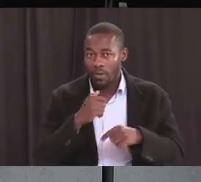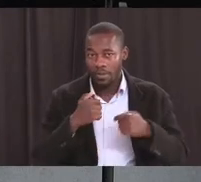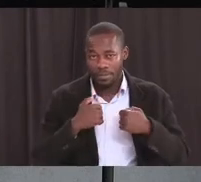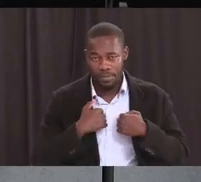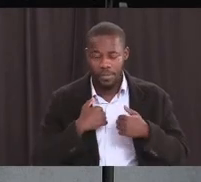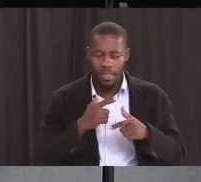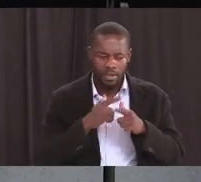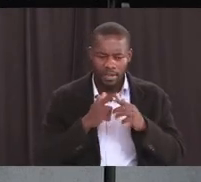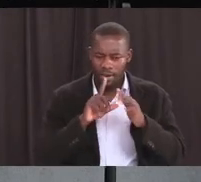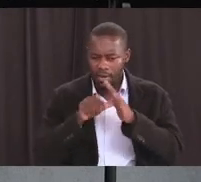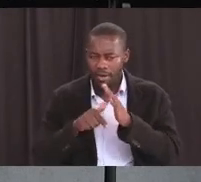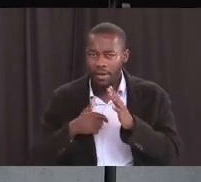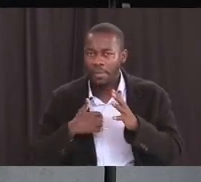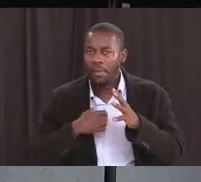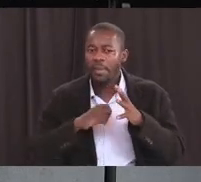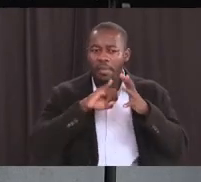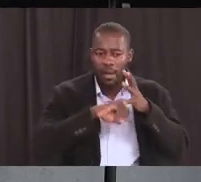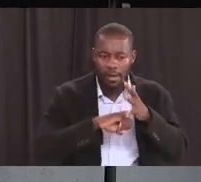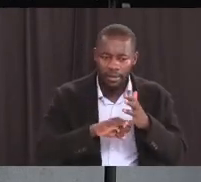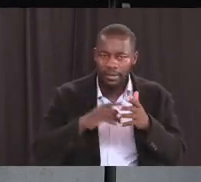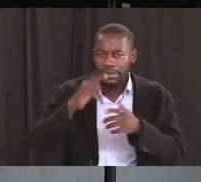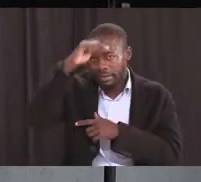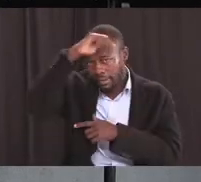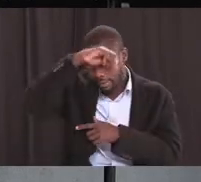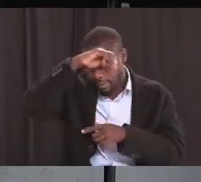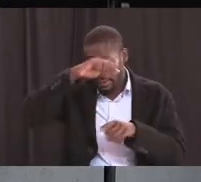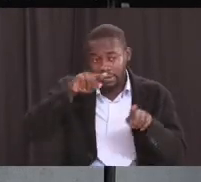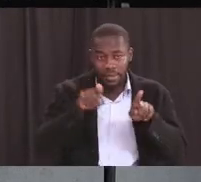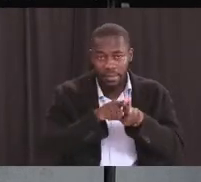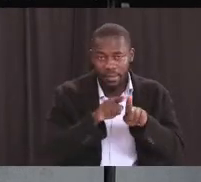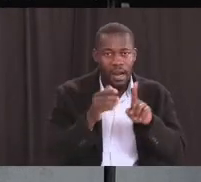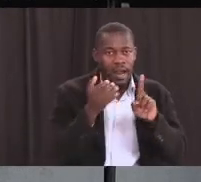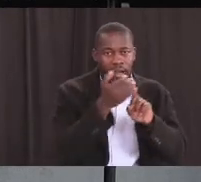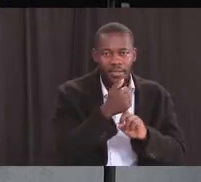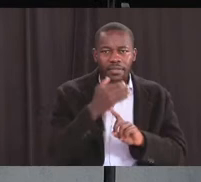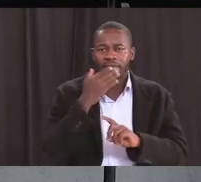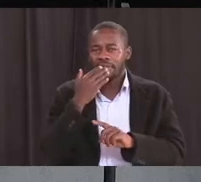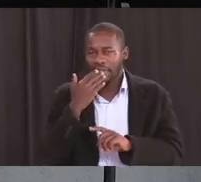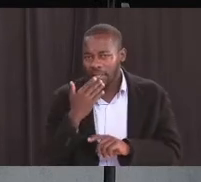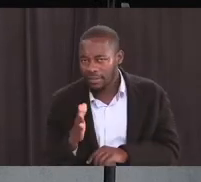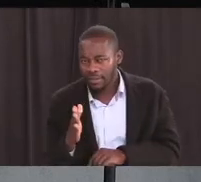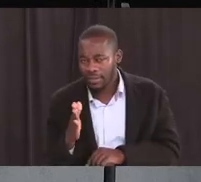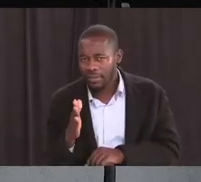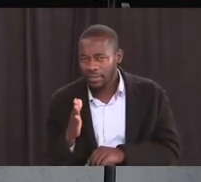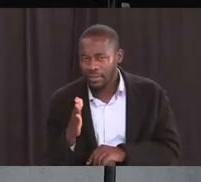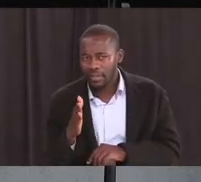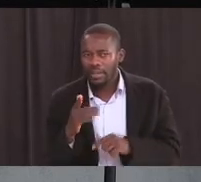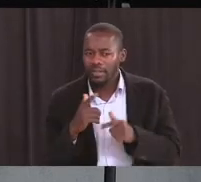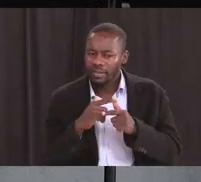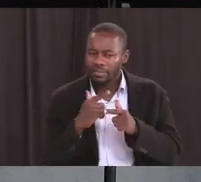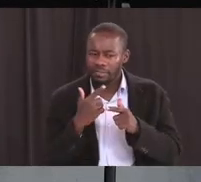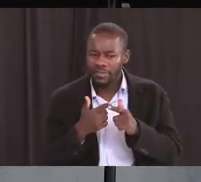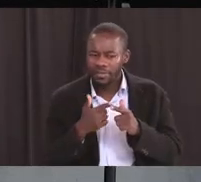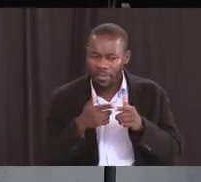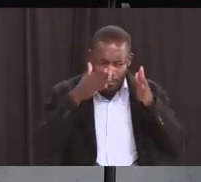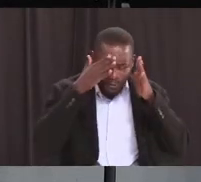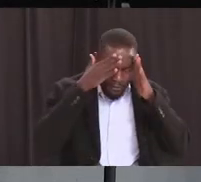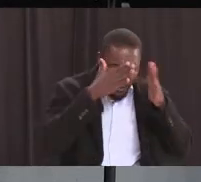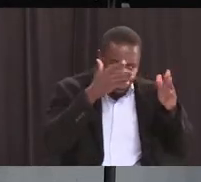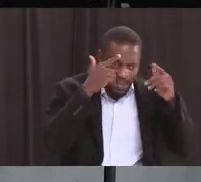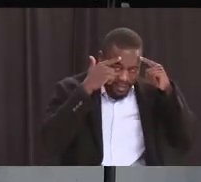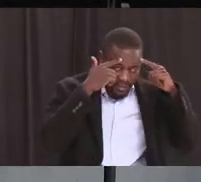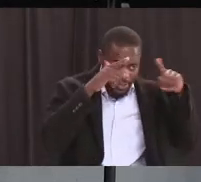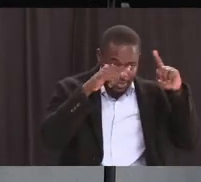in banking with a master's degree in business administration. I was set for success in what the world